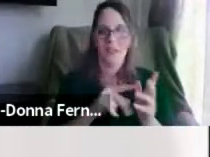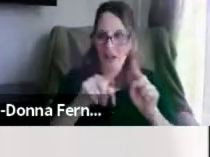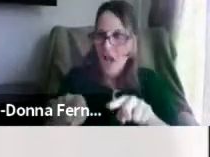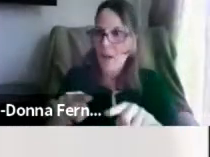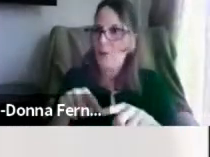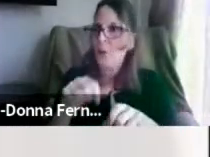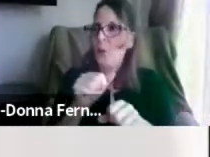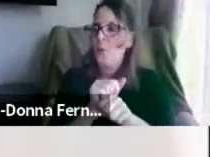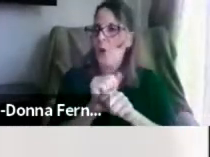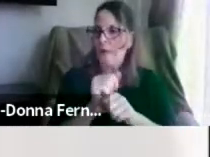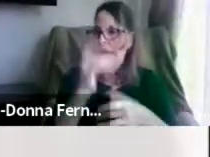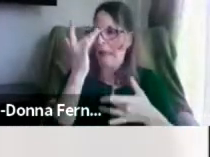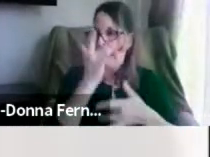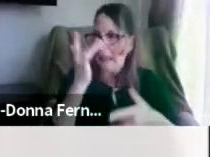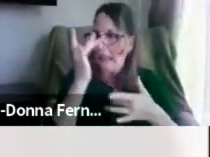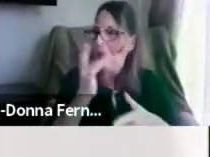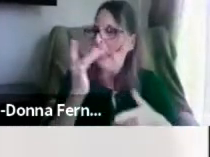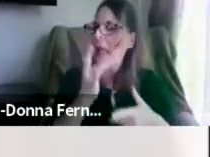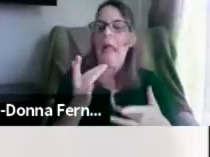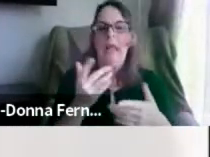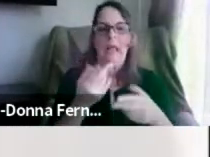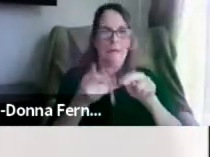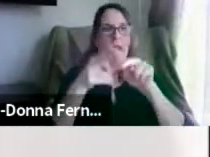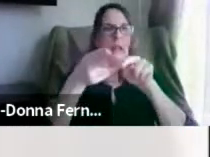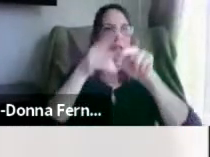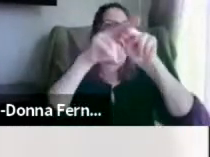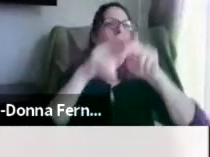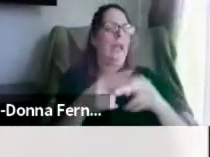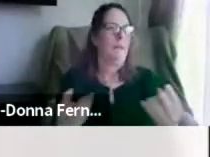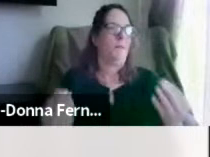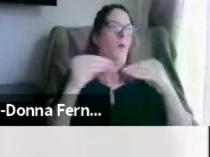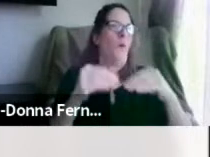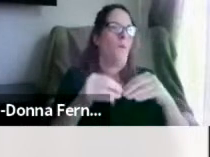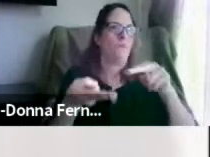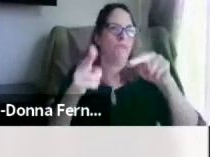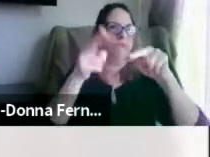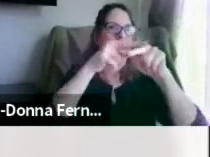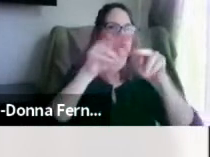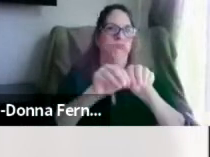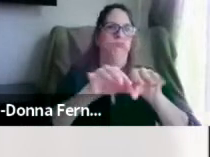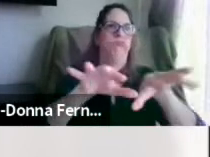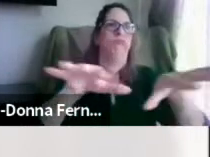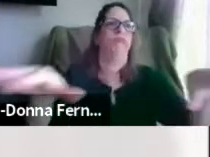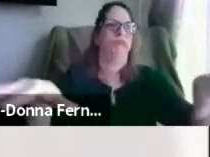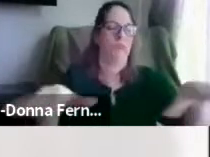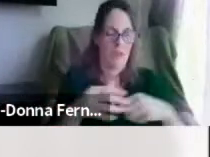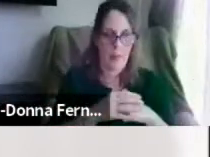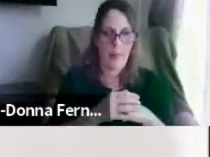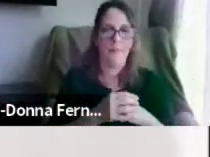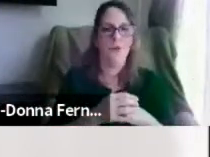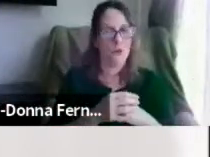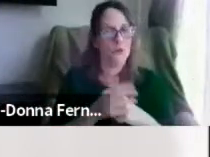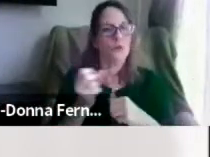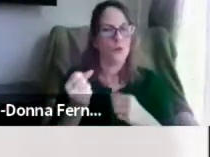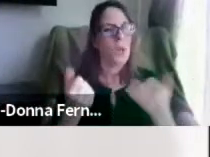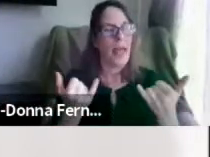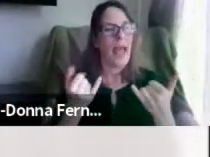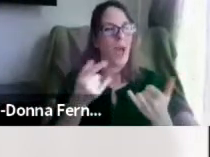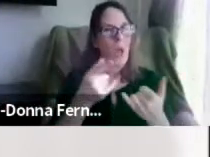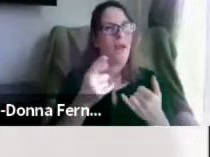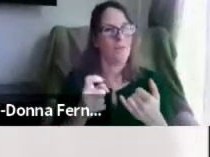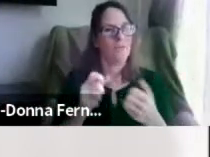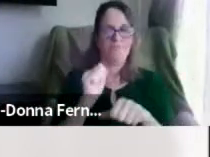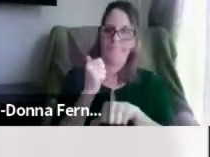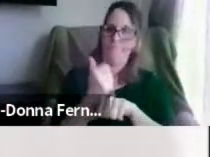their respiratory illnesses and they're increasing their risk for contaminating the other employees. Now is probably a good time to create a new